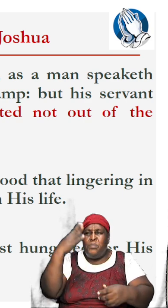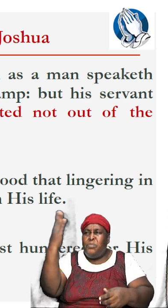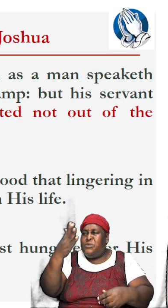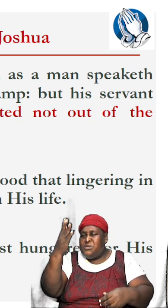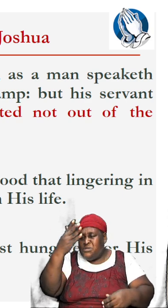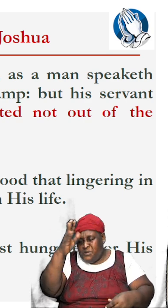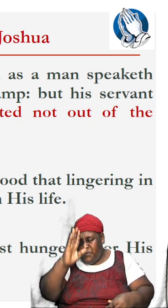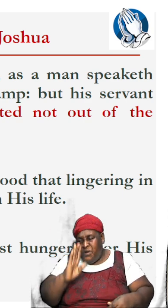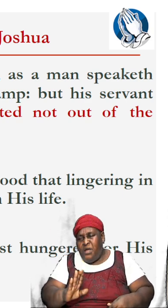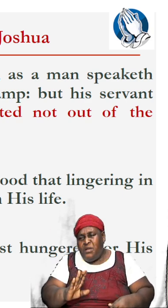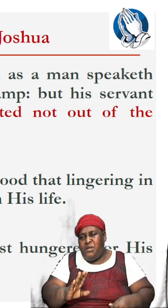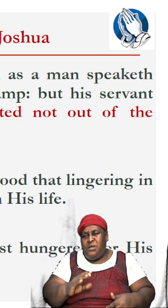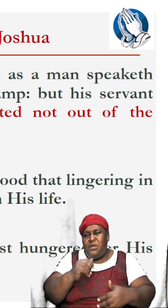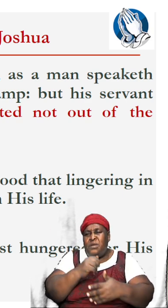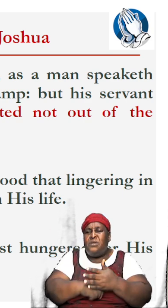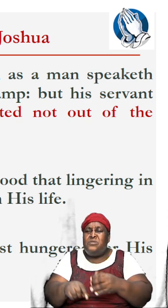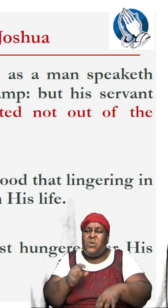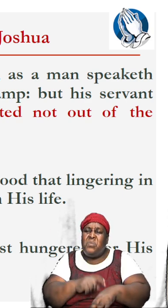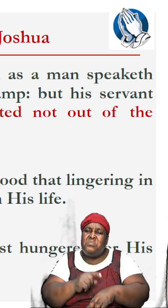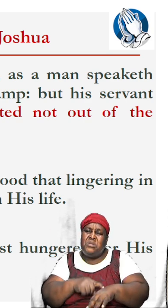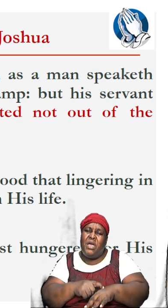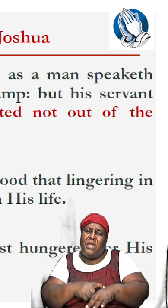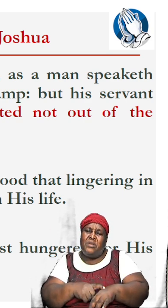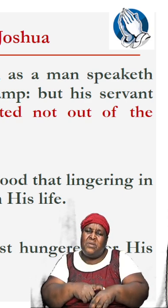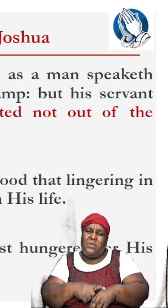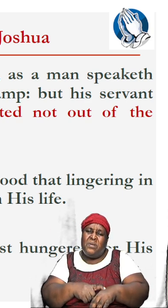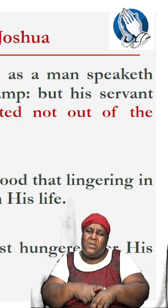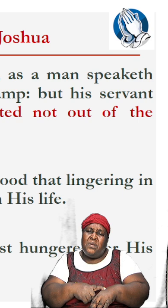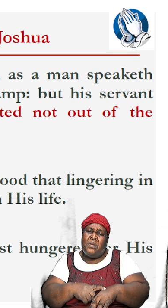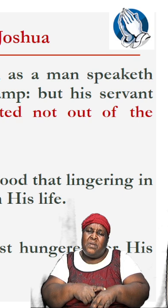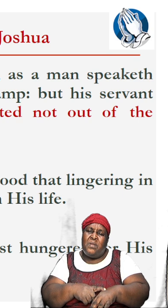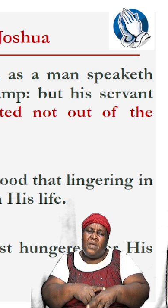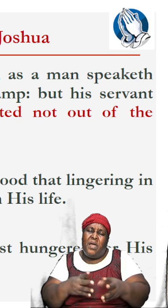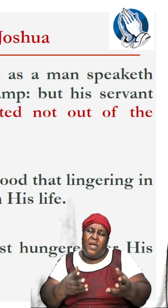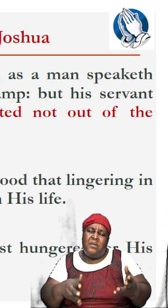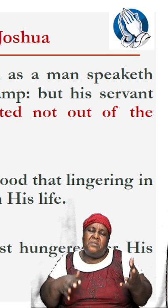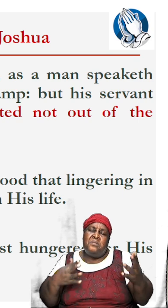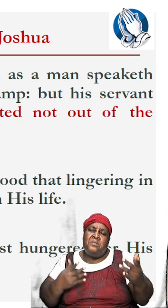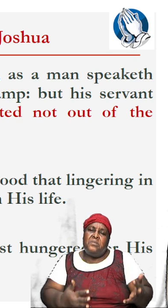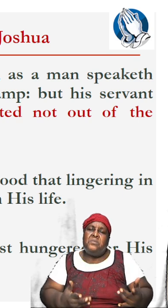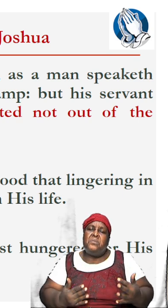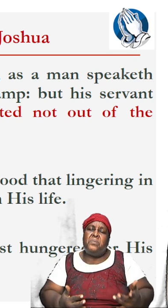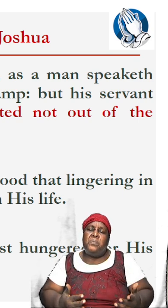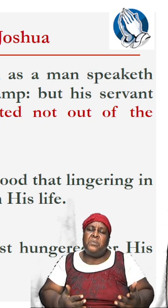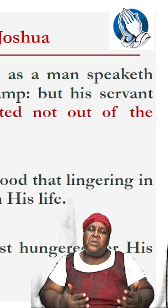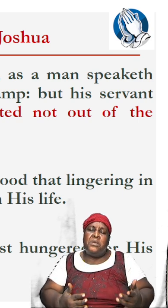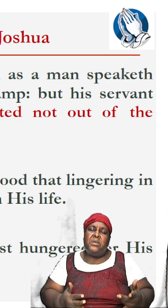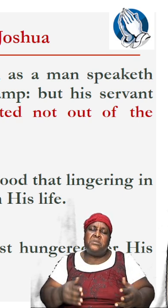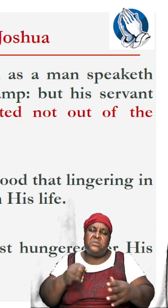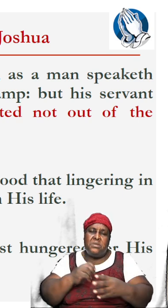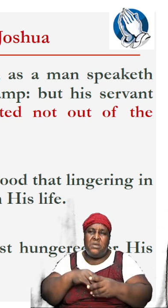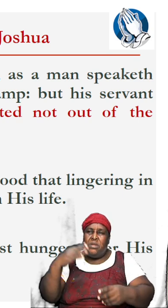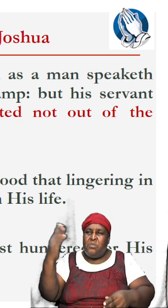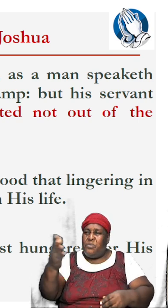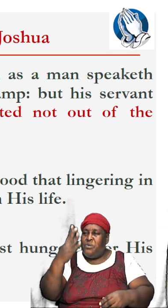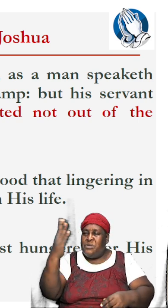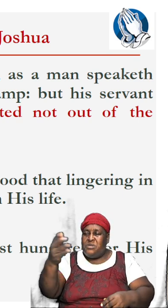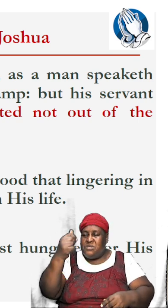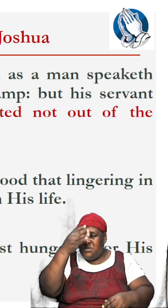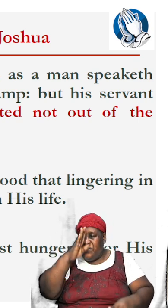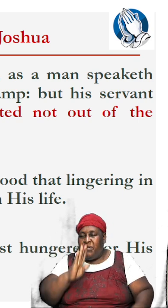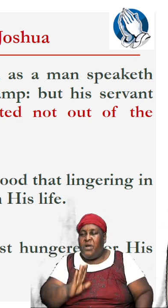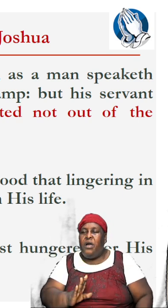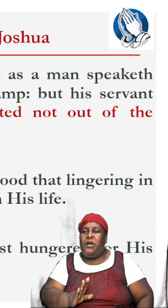sometimes it is going to require us lingering in the presence of the King of